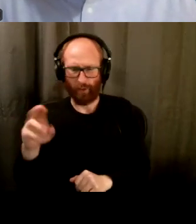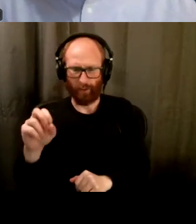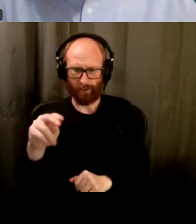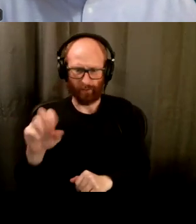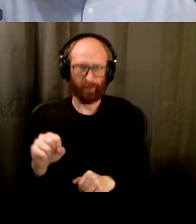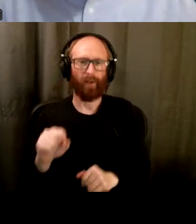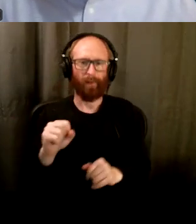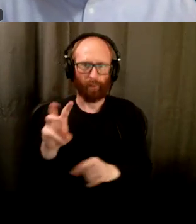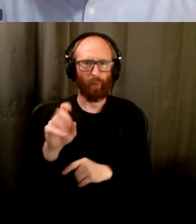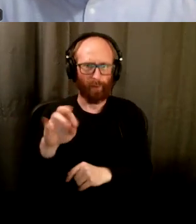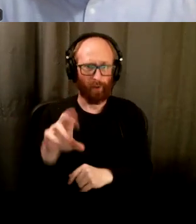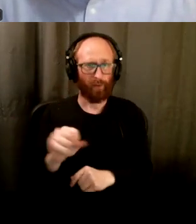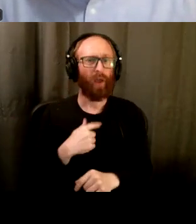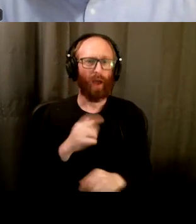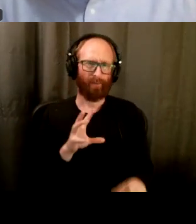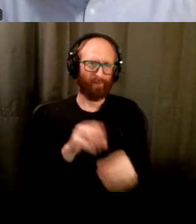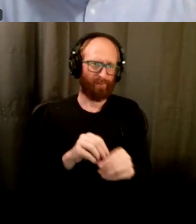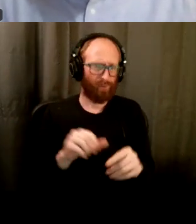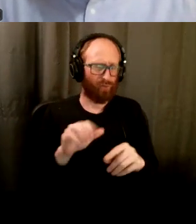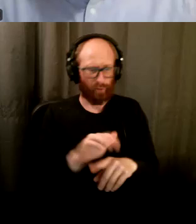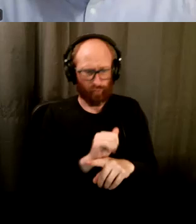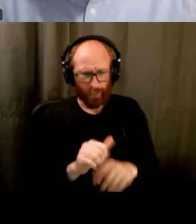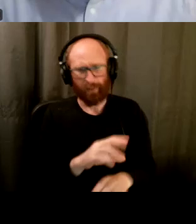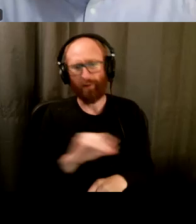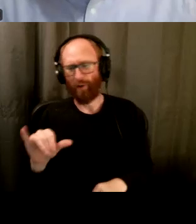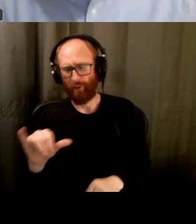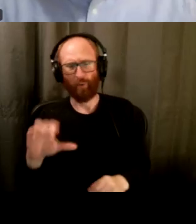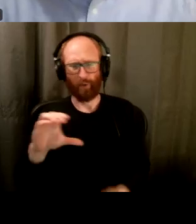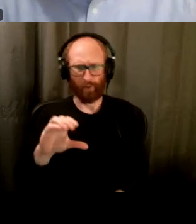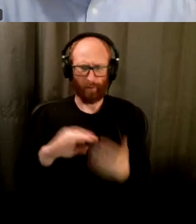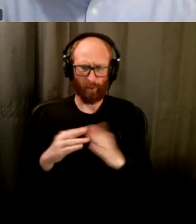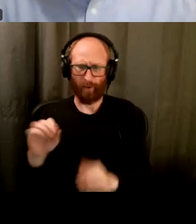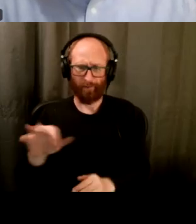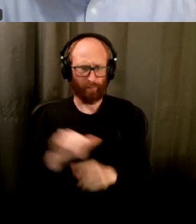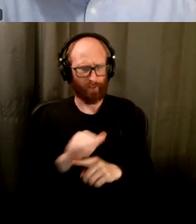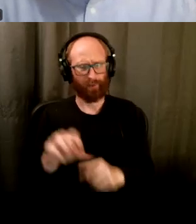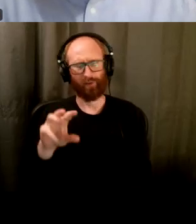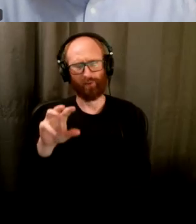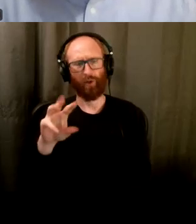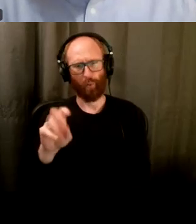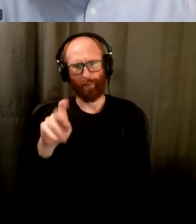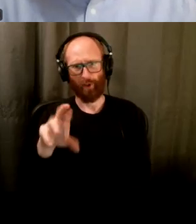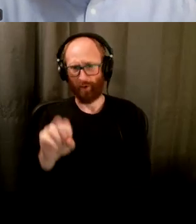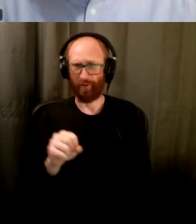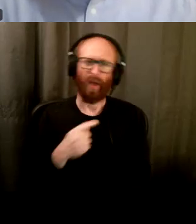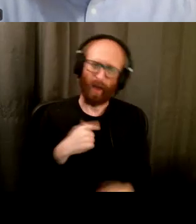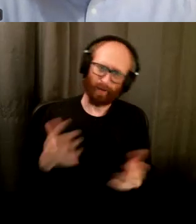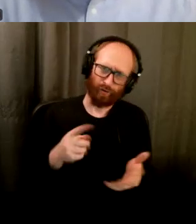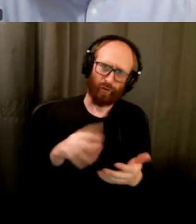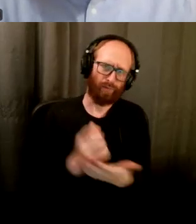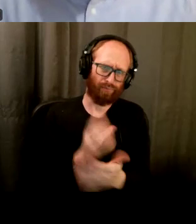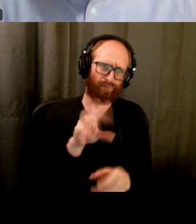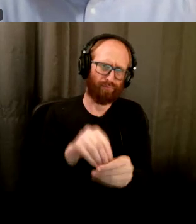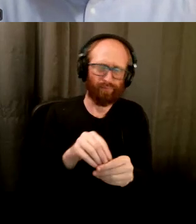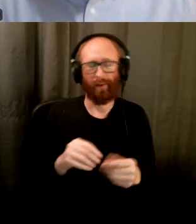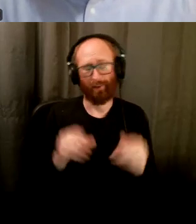community of practice webinars, so I encourage you as well because they're great learning environments. And I will pass it off back